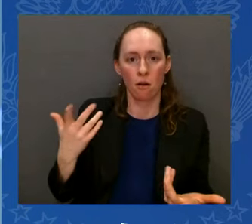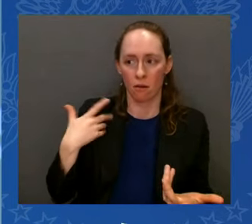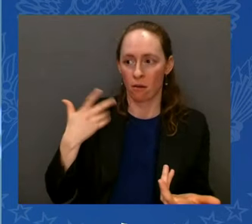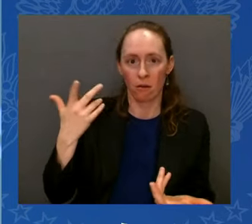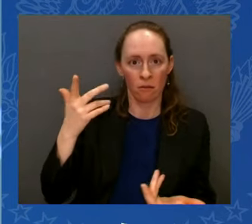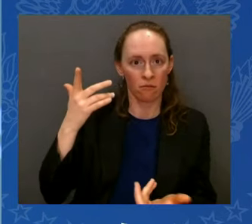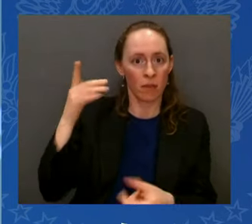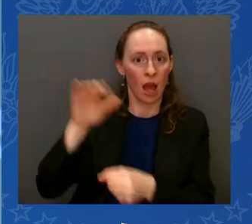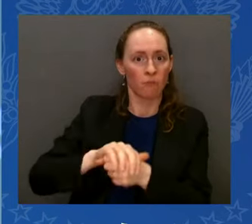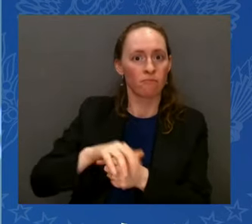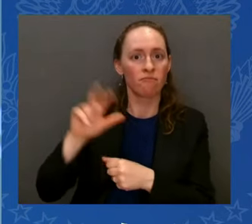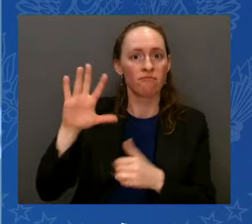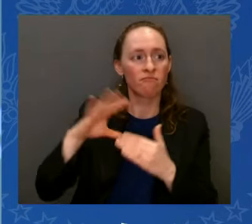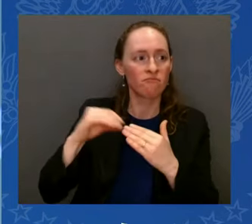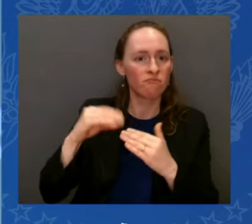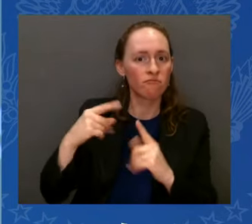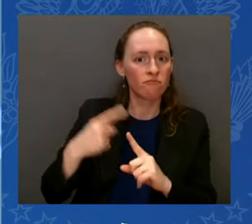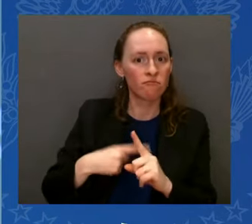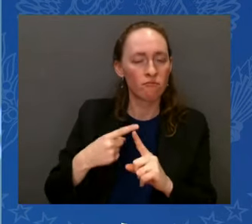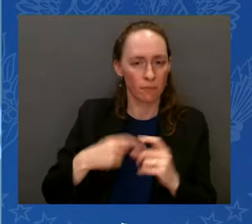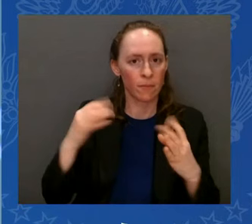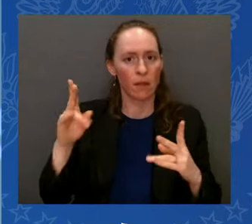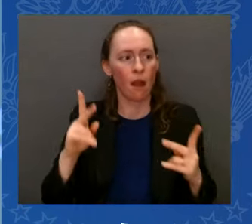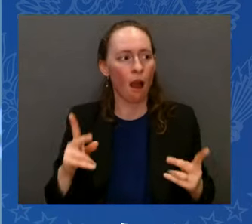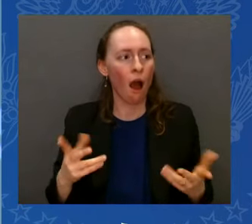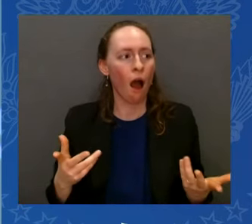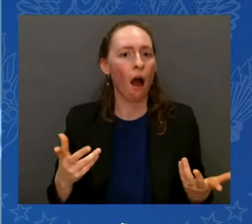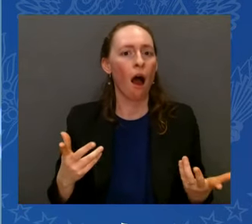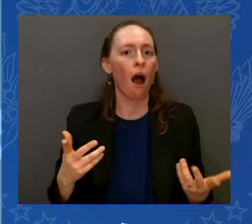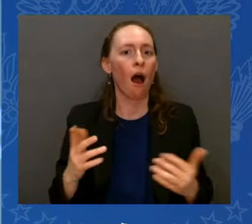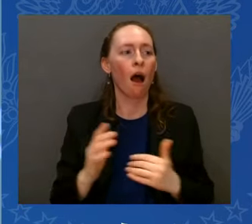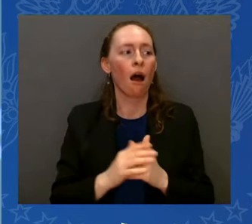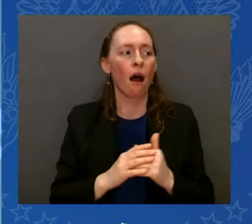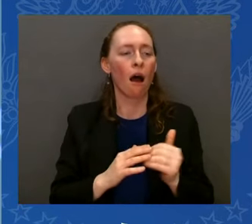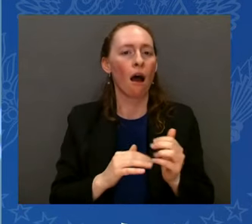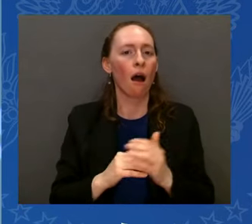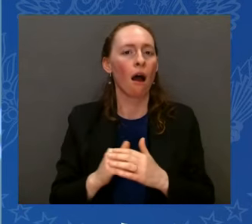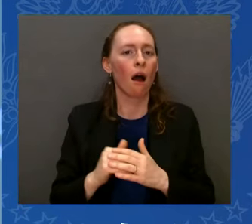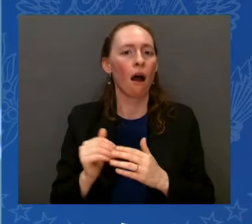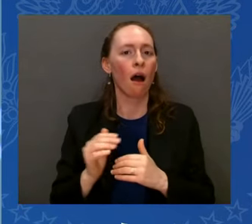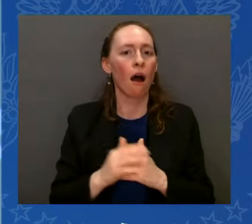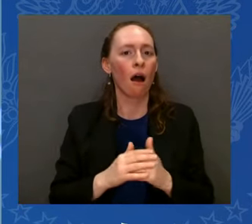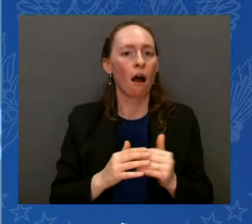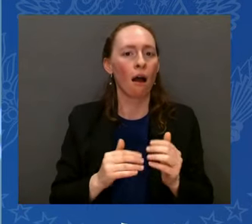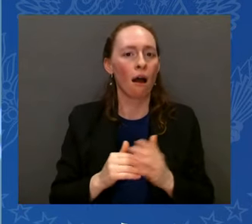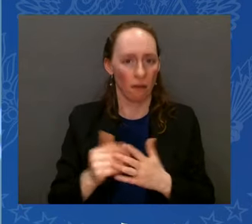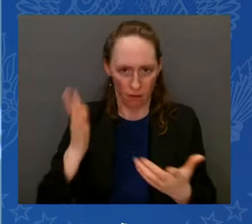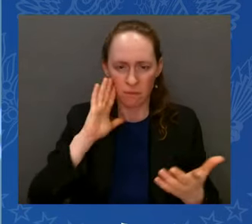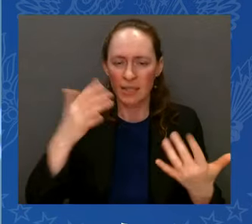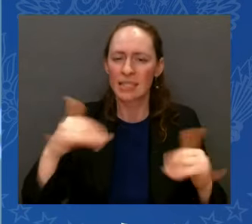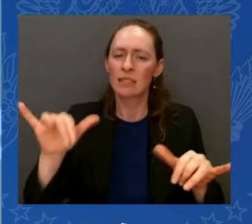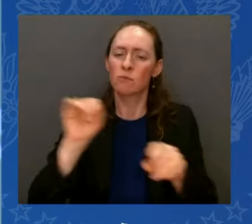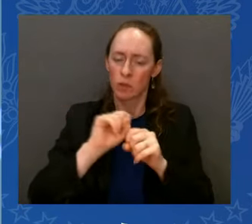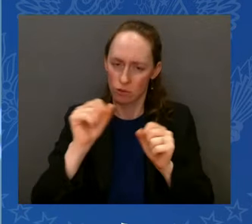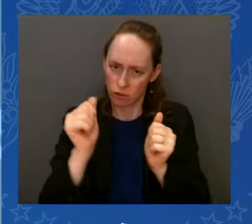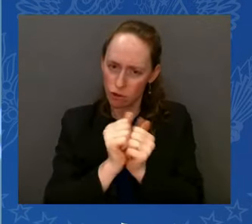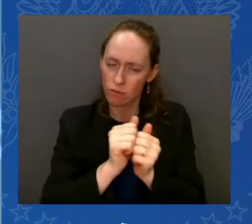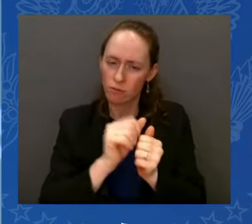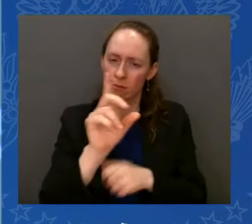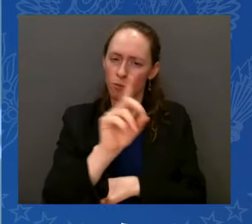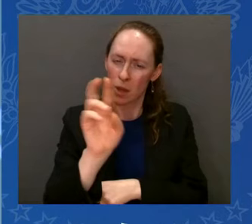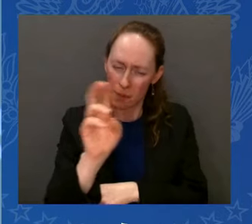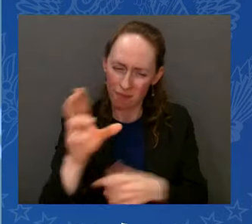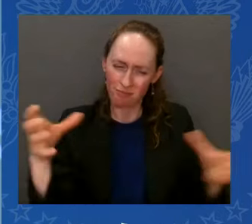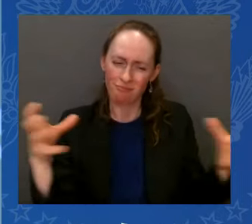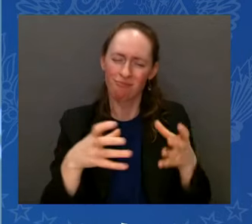people's lives. This is the work we're going to continue to do together, Democrats and Republicans, and we're proving in every county